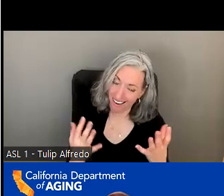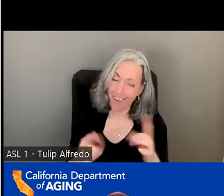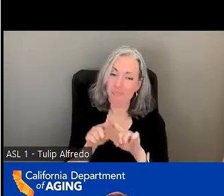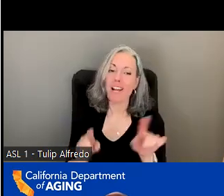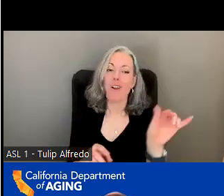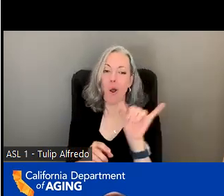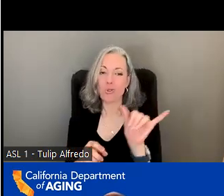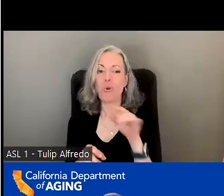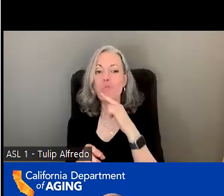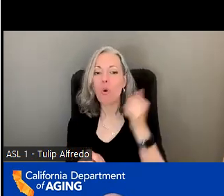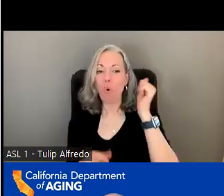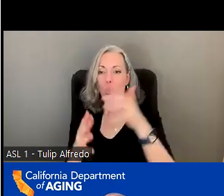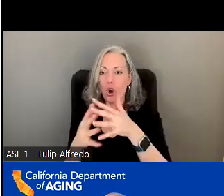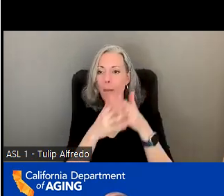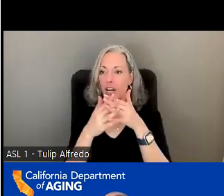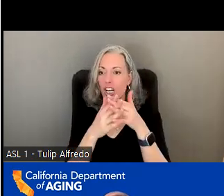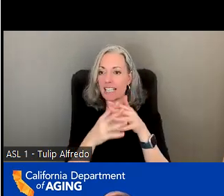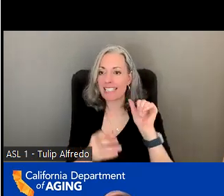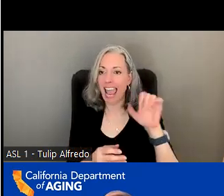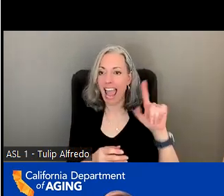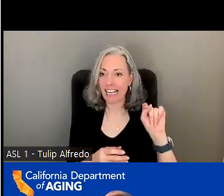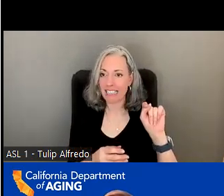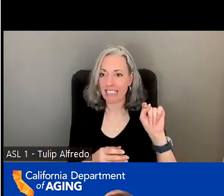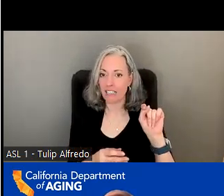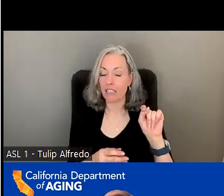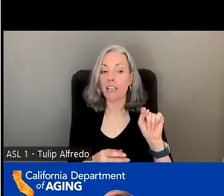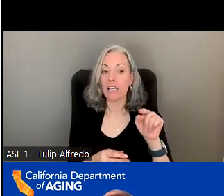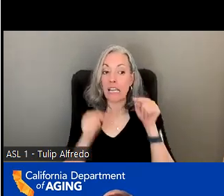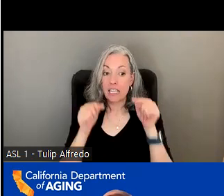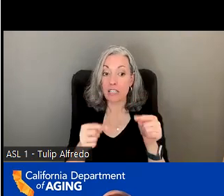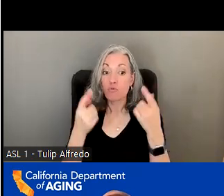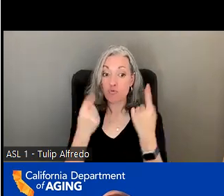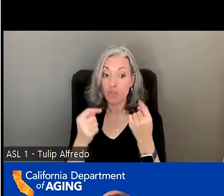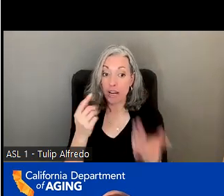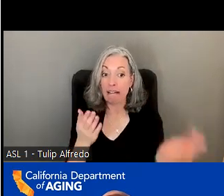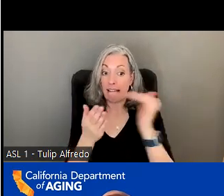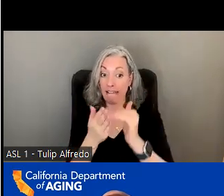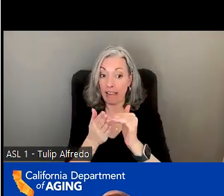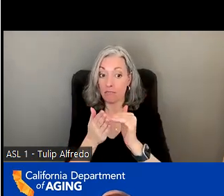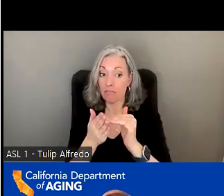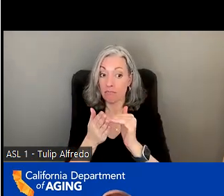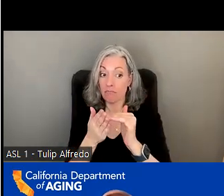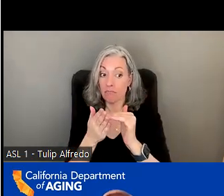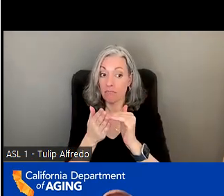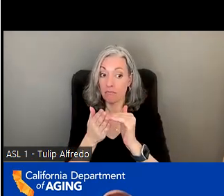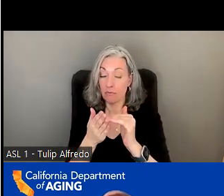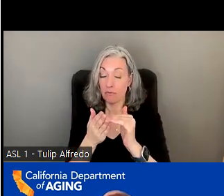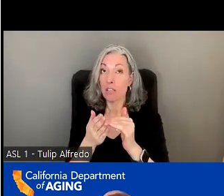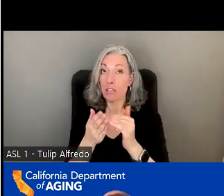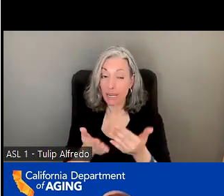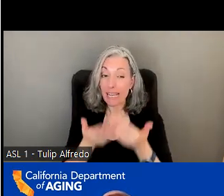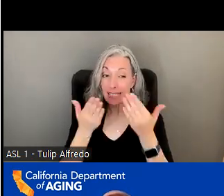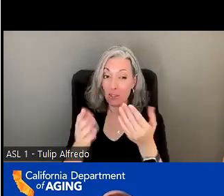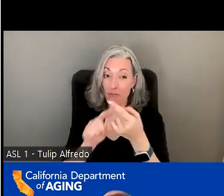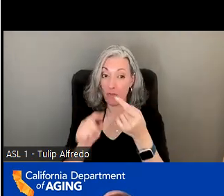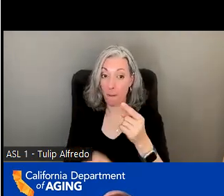the Older Americans Act is in the midst of being reauthorized. It's being considered by Congress.